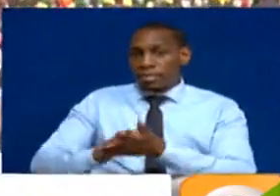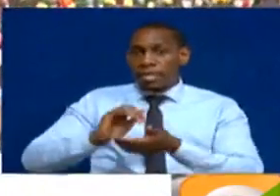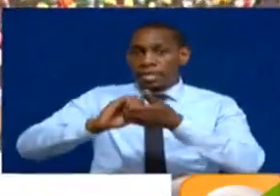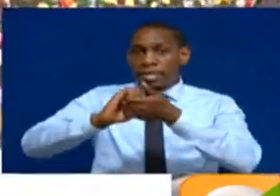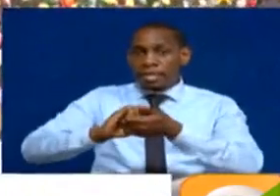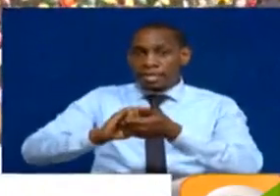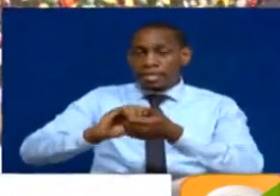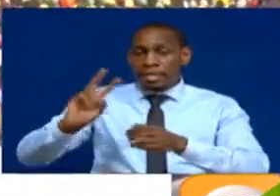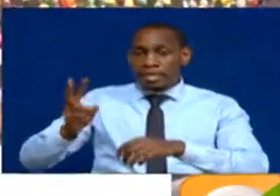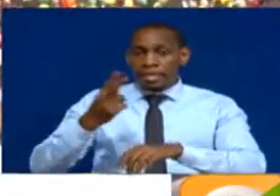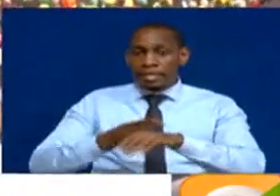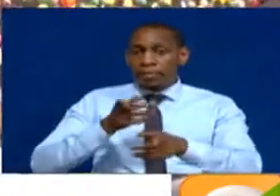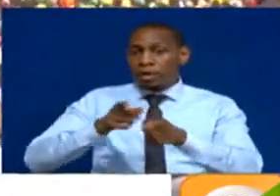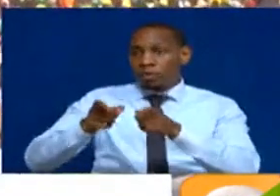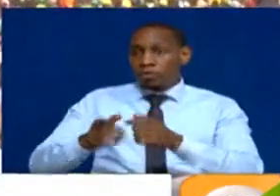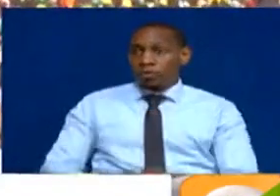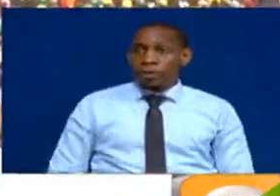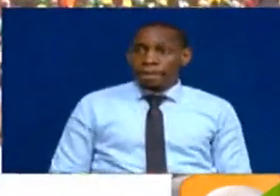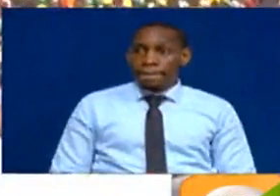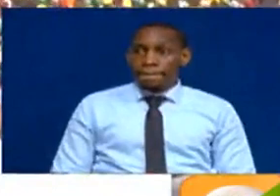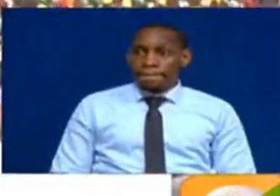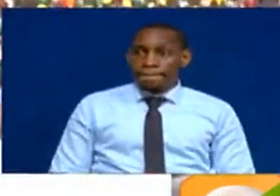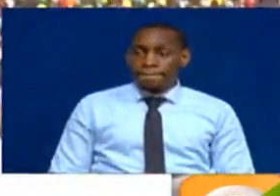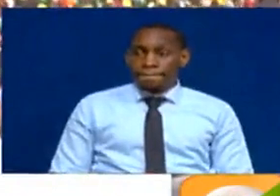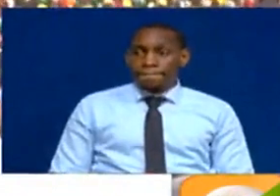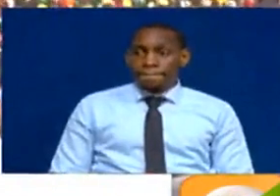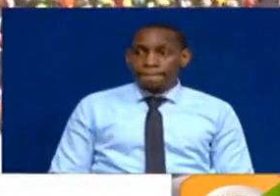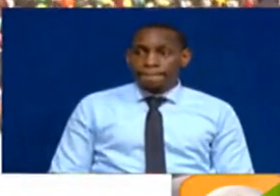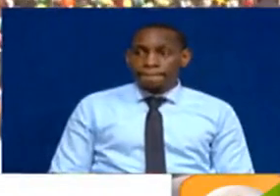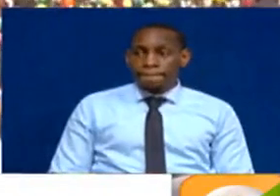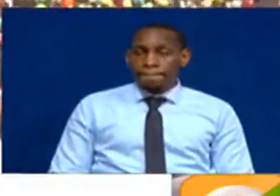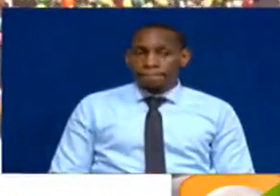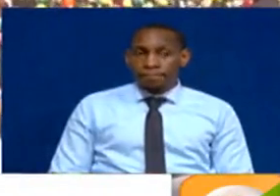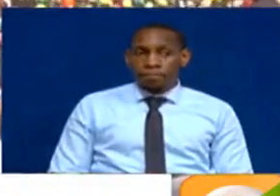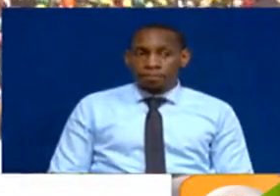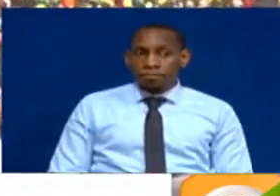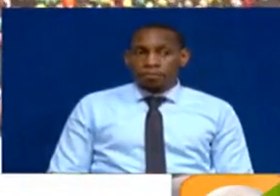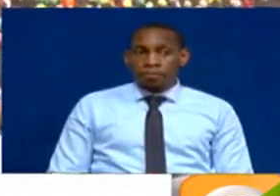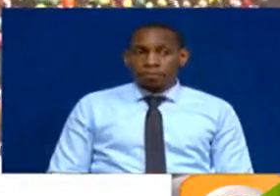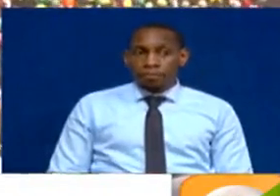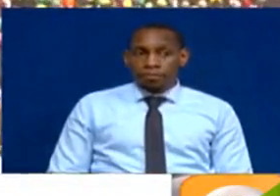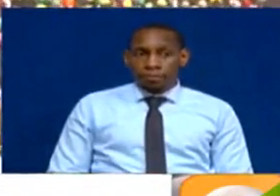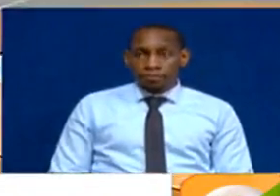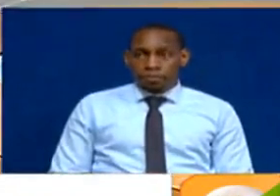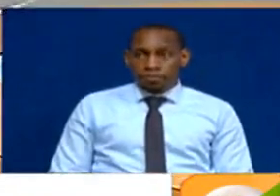handshake come the second term. Sam Ogina, Citizen TV, in Kitale, Trans-Nzoia County.